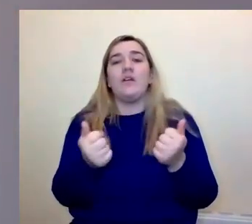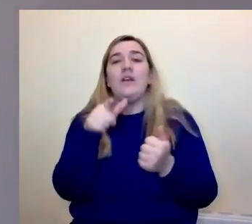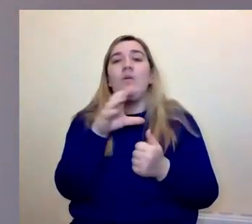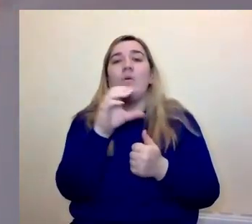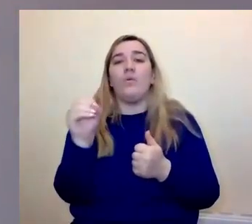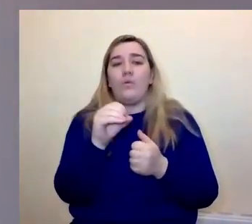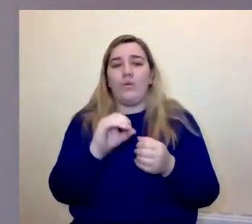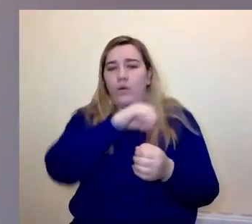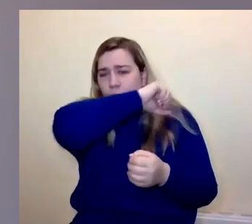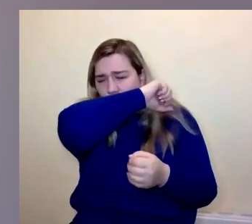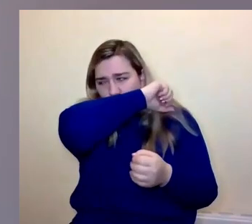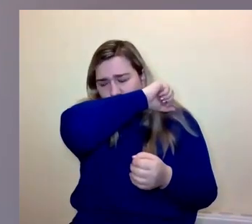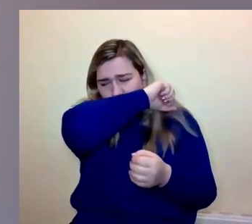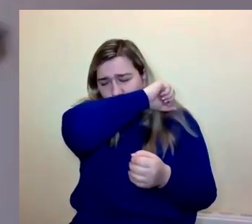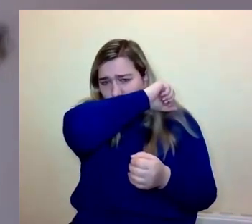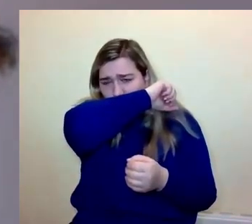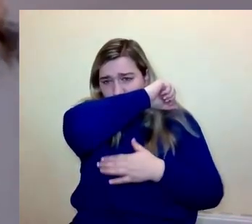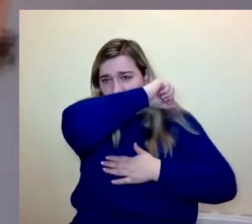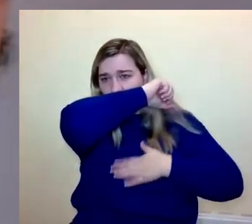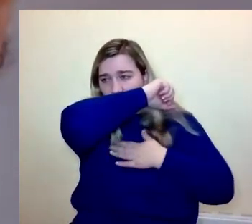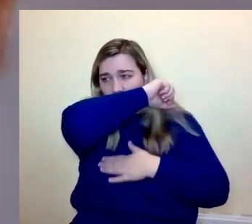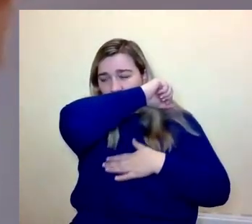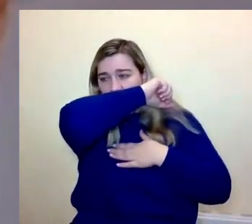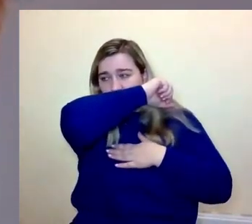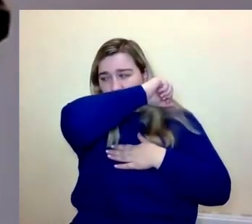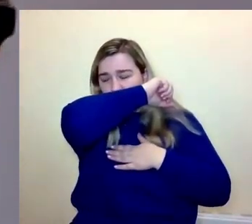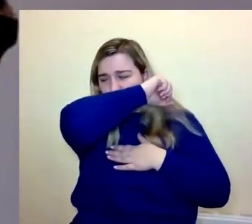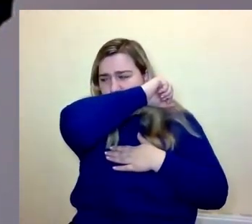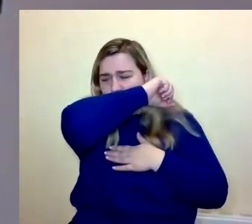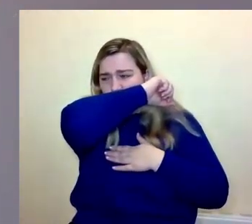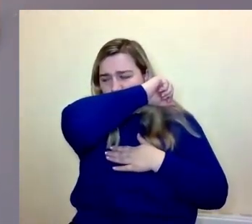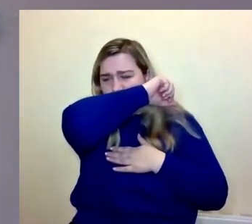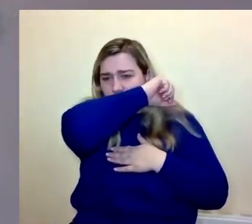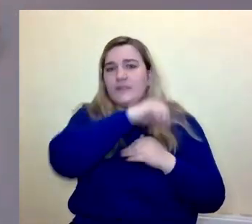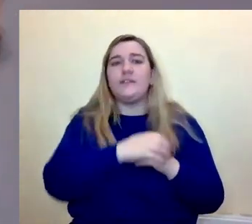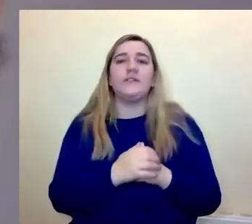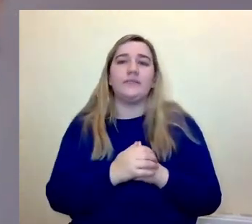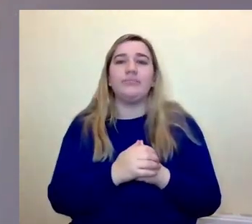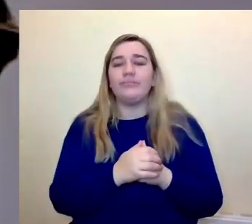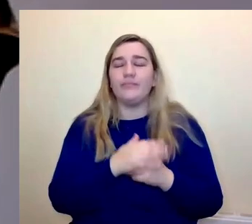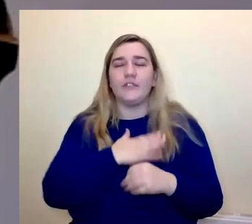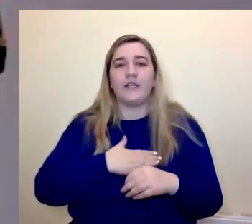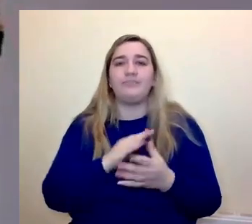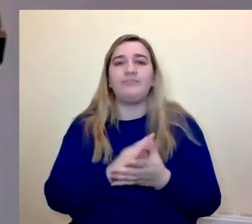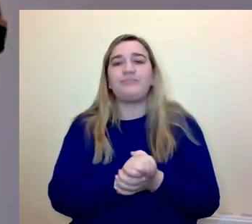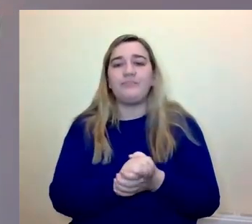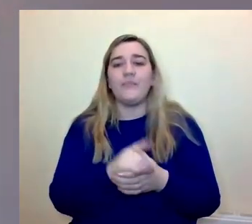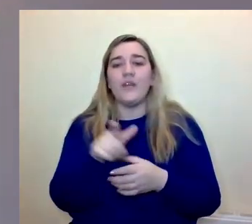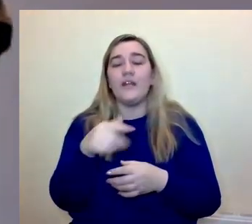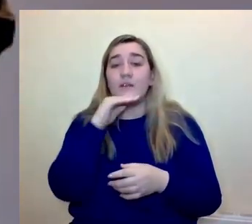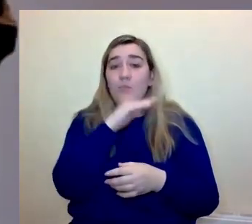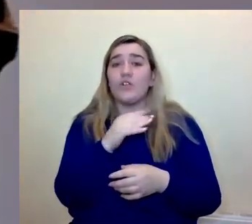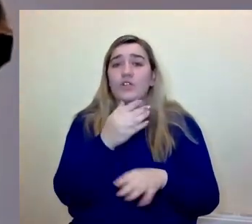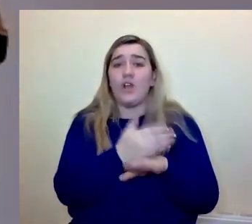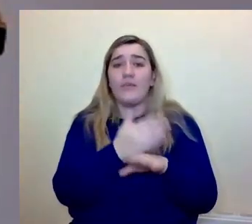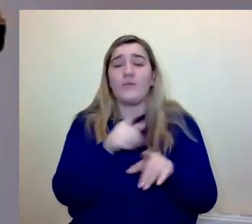said, with people who have an intellectual disability, and we're really looking forward to hearing more from some of those individuals who have played that key role during this